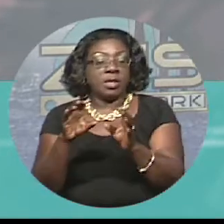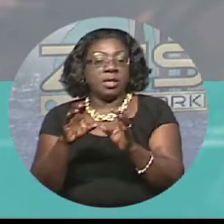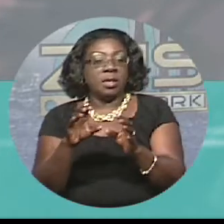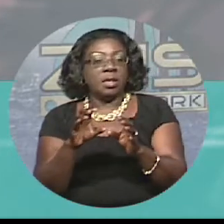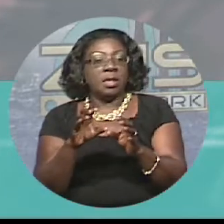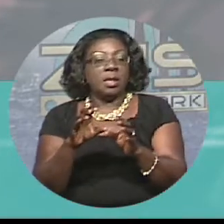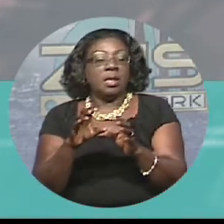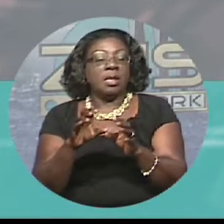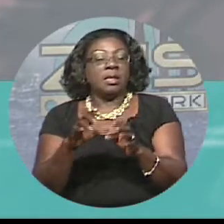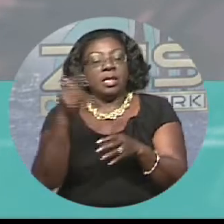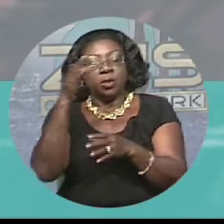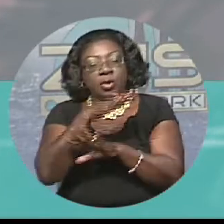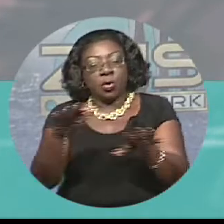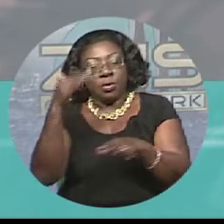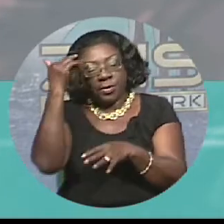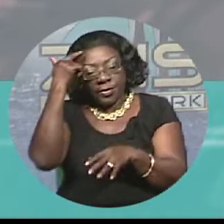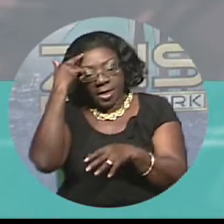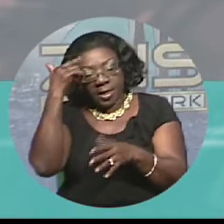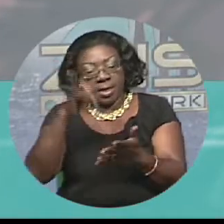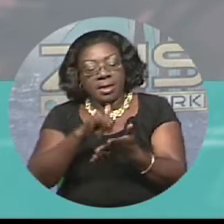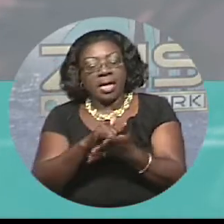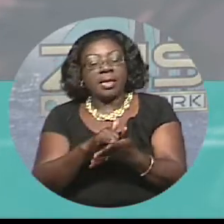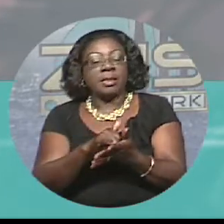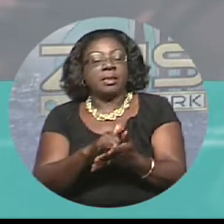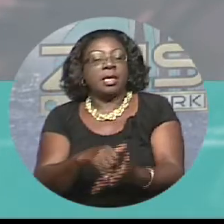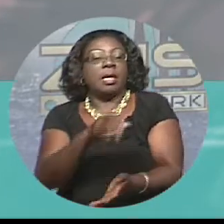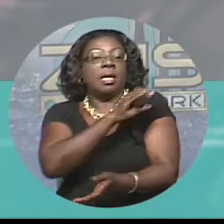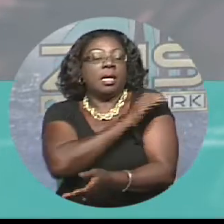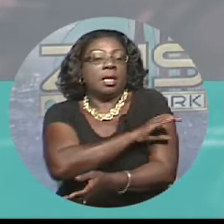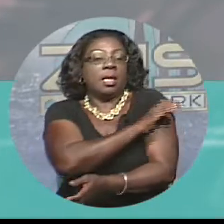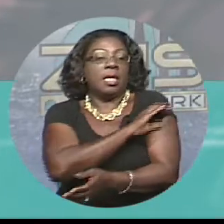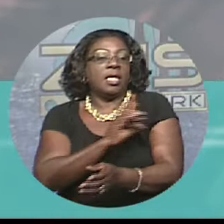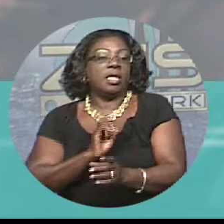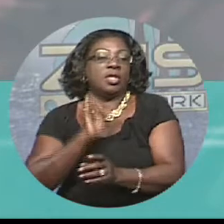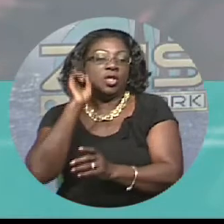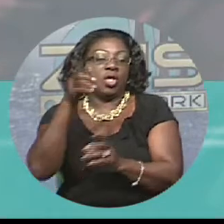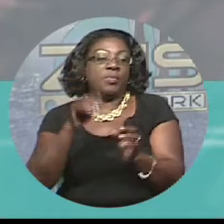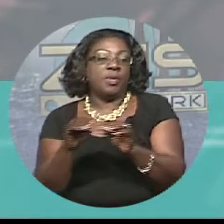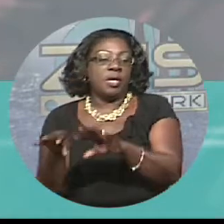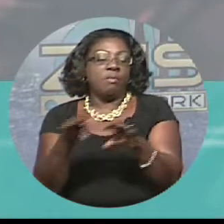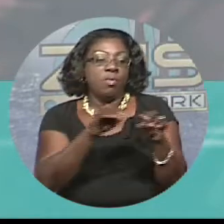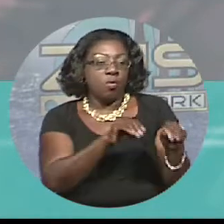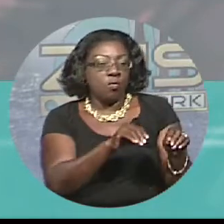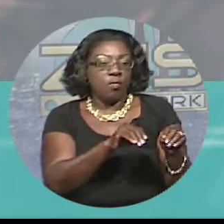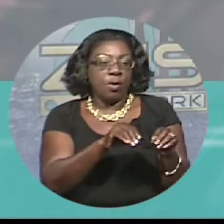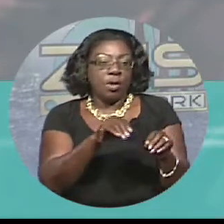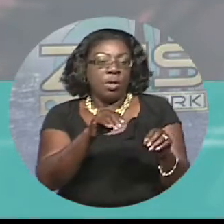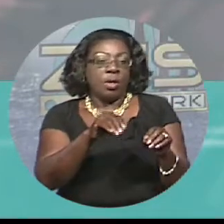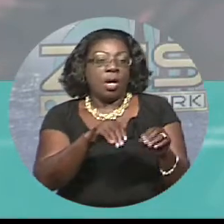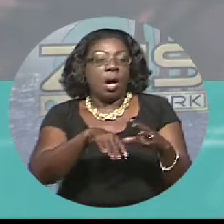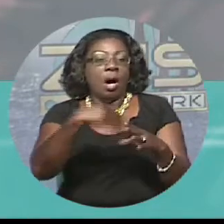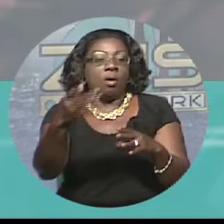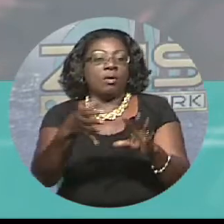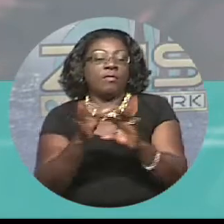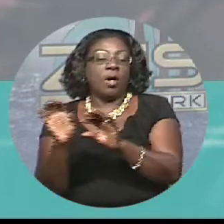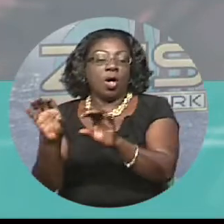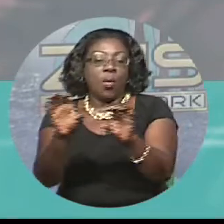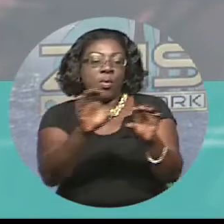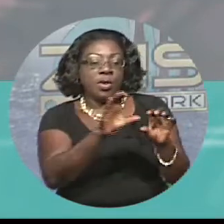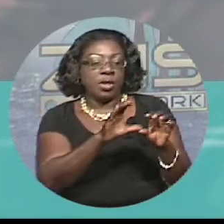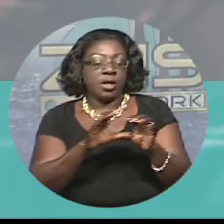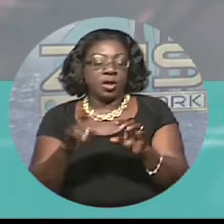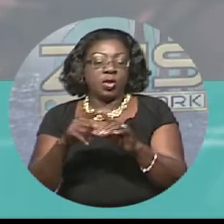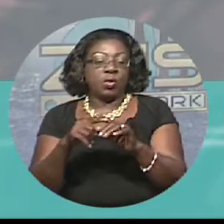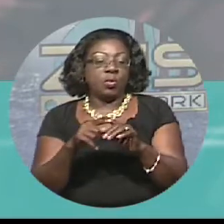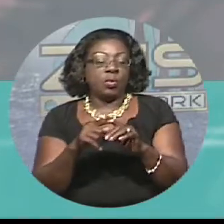be moved into an apartment when it's okay where it is and the community is in agreement with where it is.